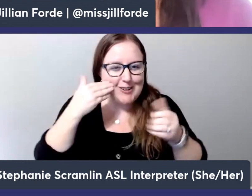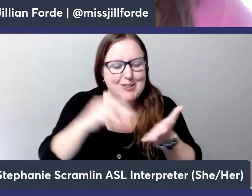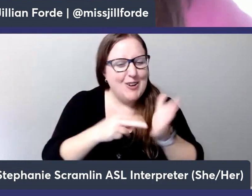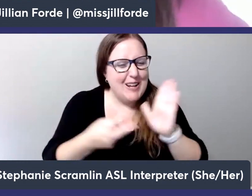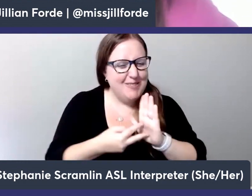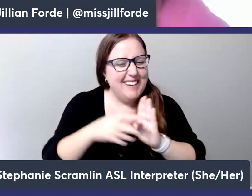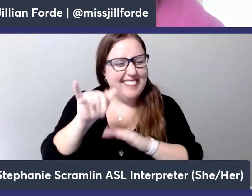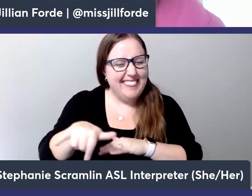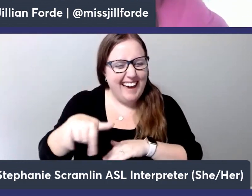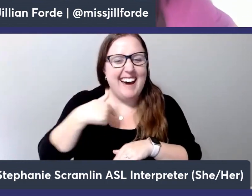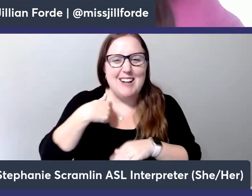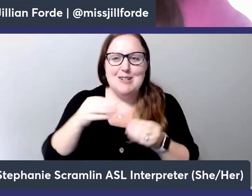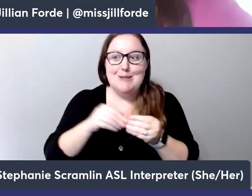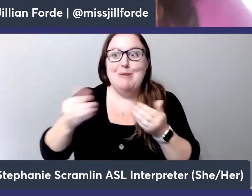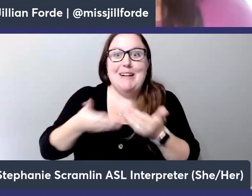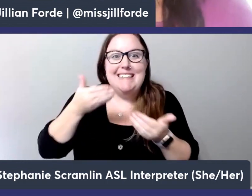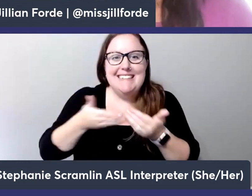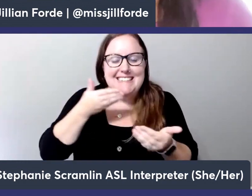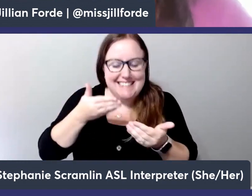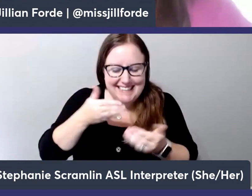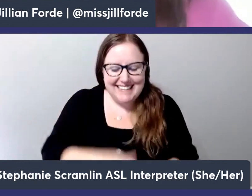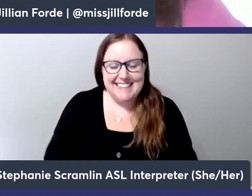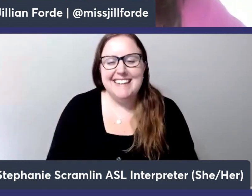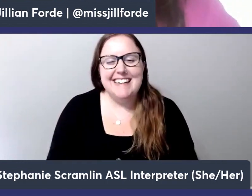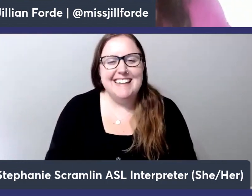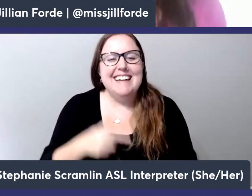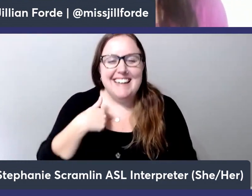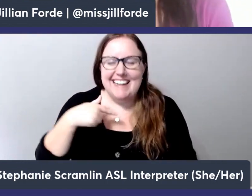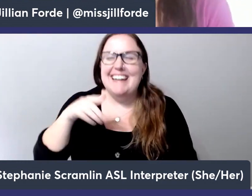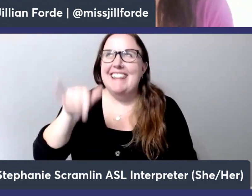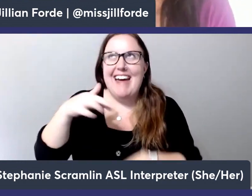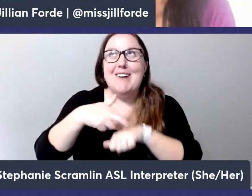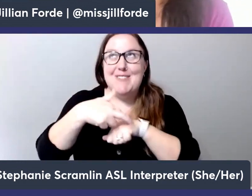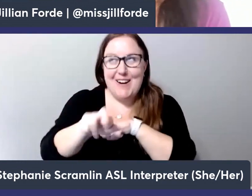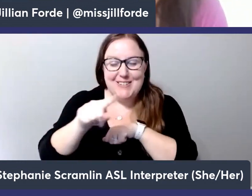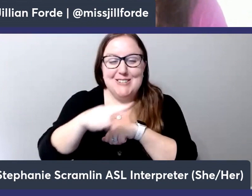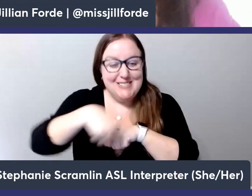much, like, so much easier. Name that reference, everyone.